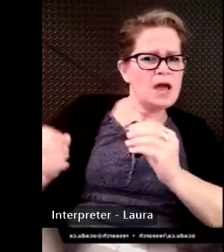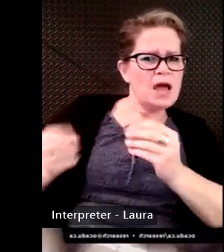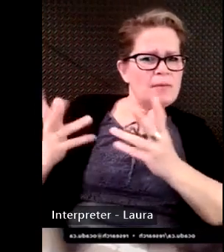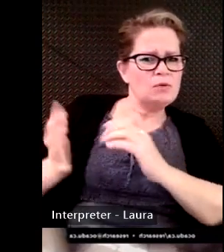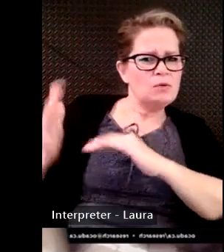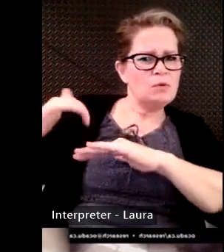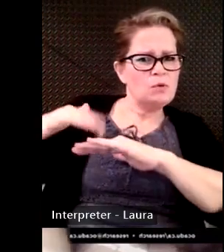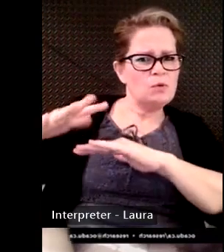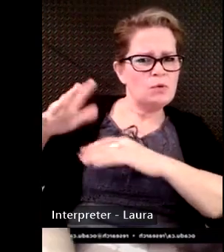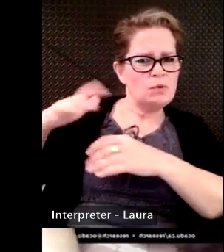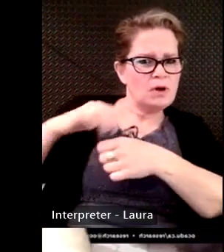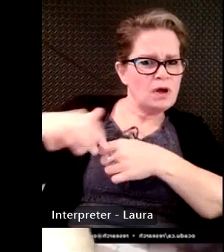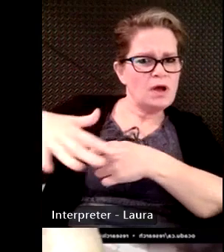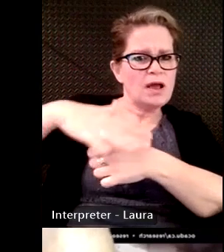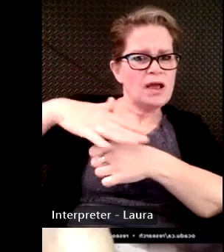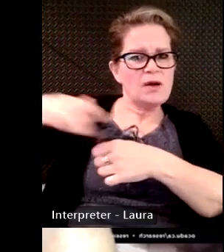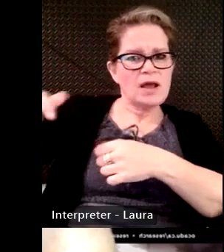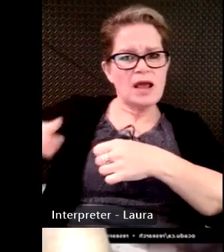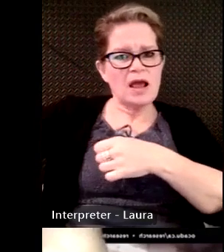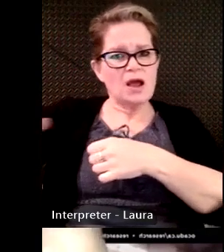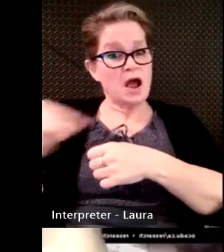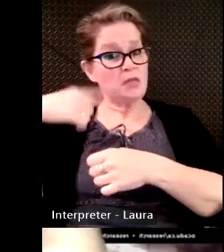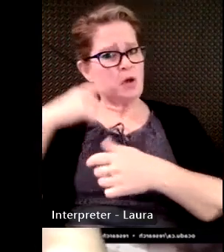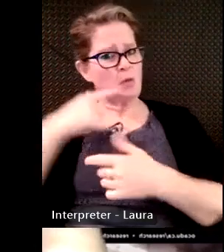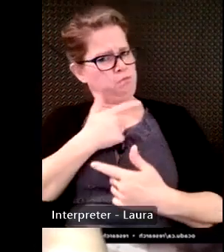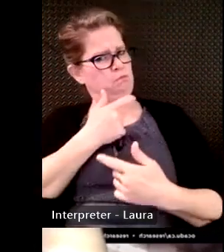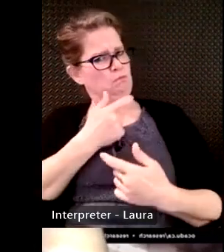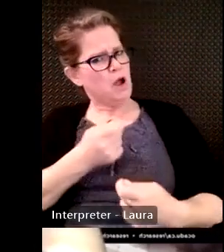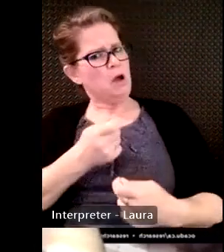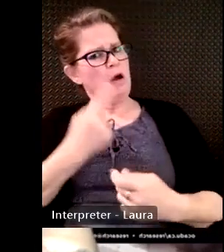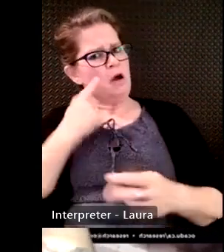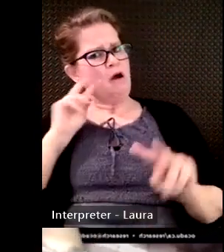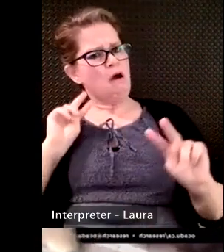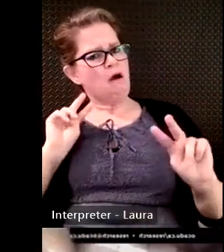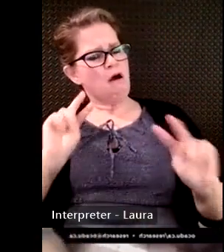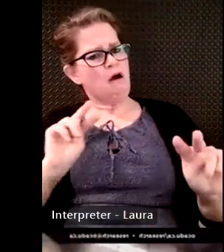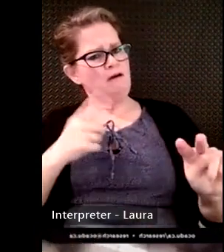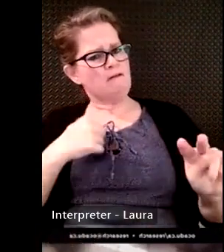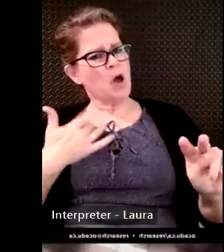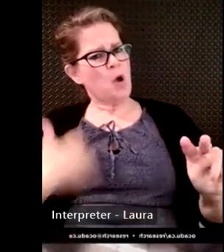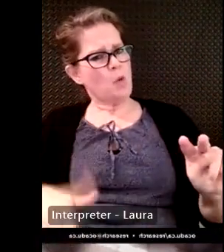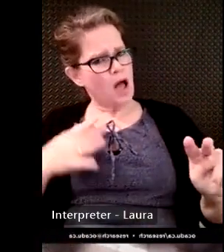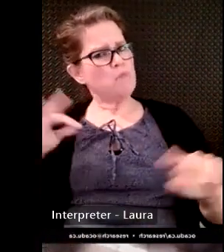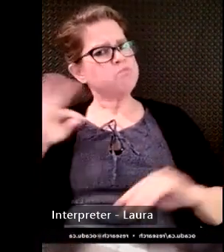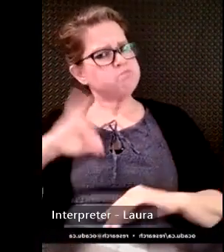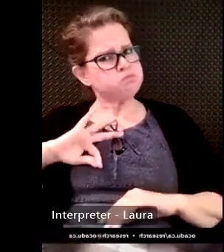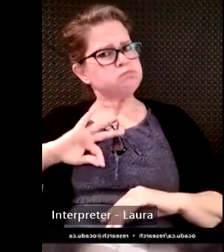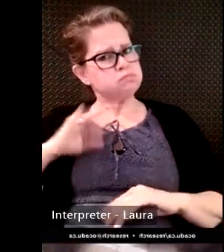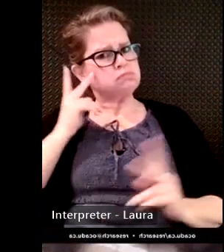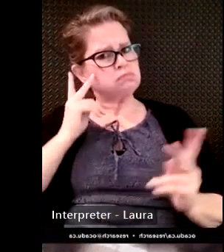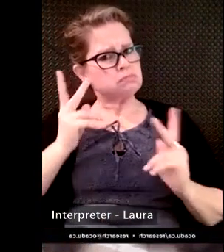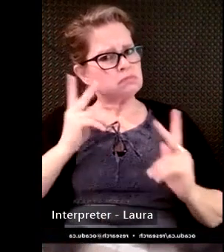send them out to your classes, so you've just got that, and you've got access to that.